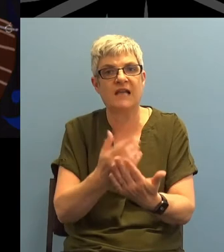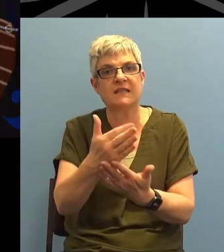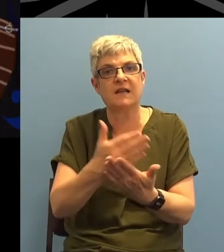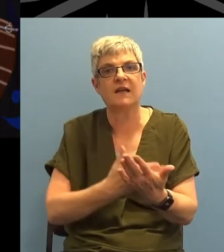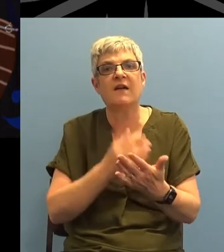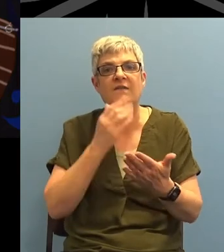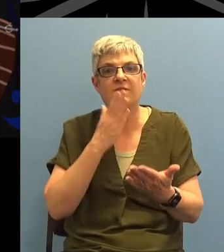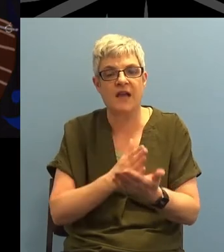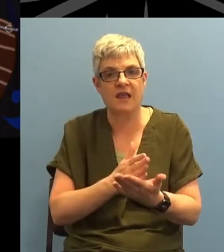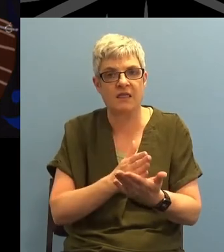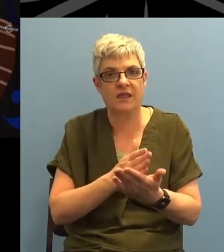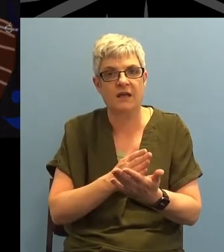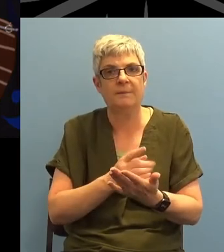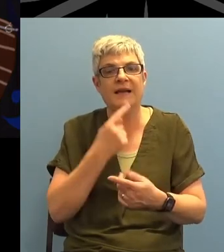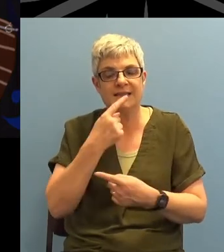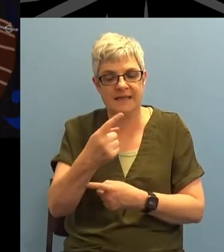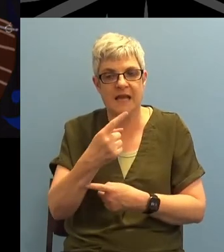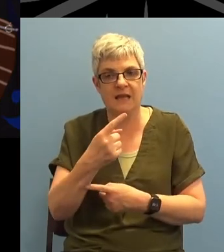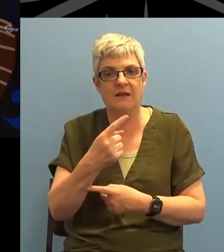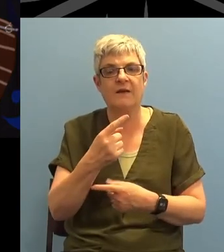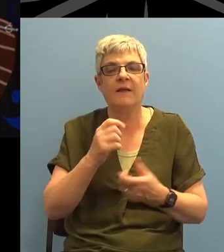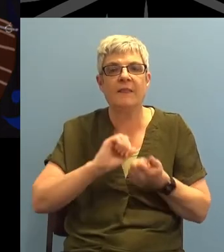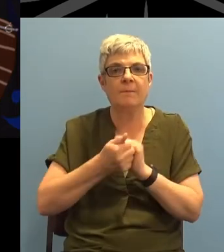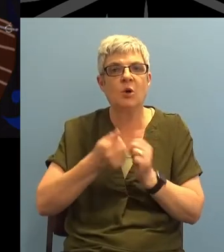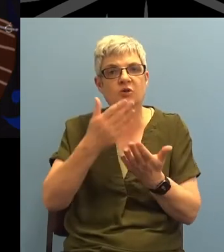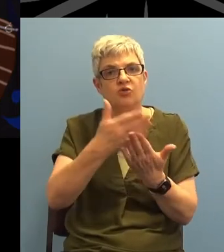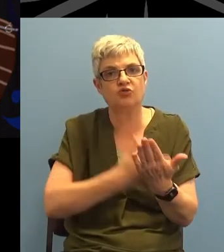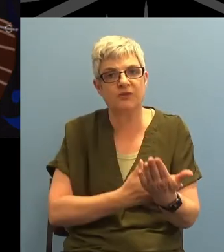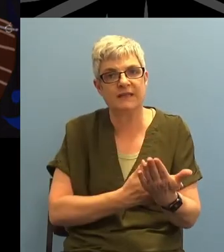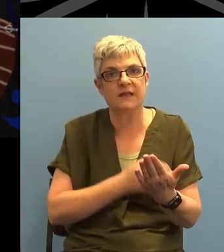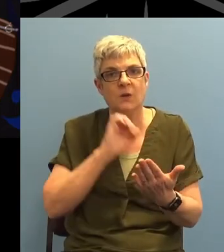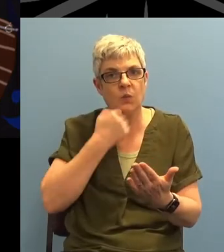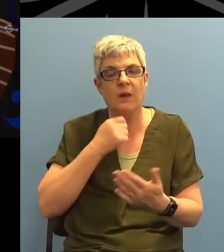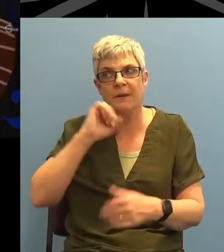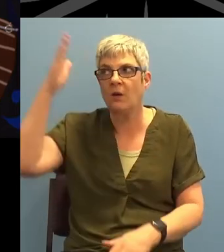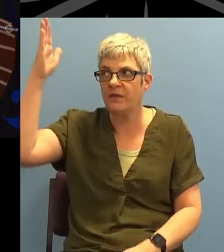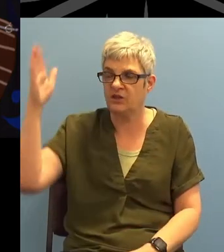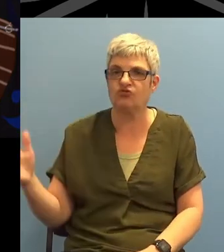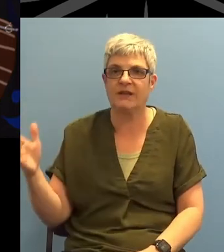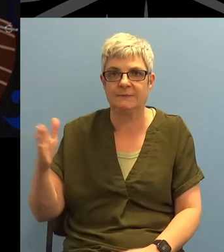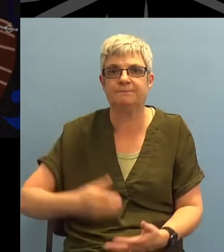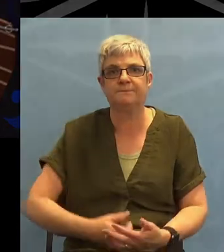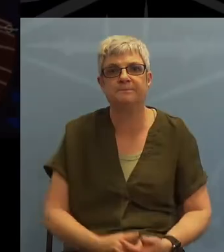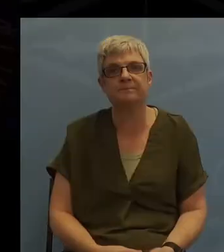faith together by saying the words of the Apostles' Creed, which will be on the screen for you.